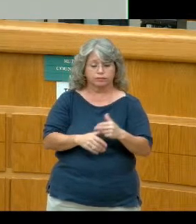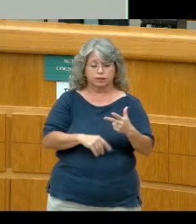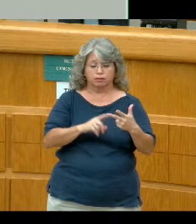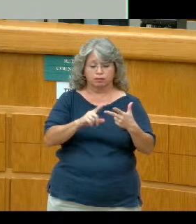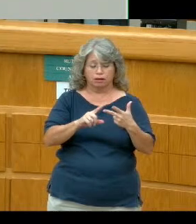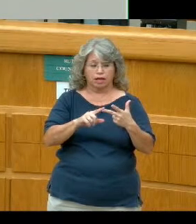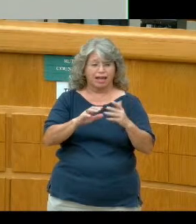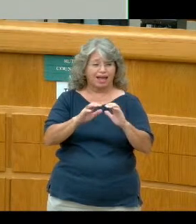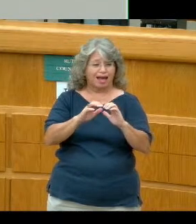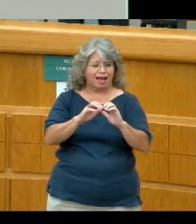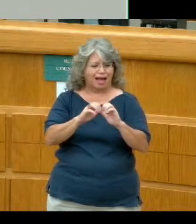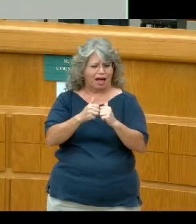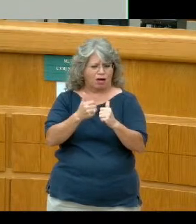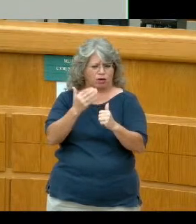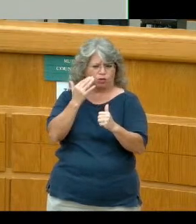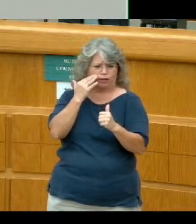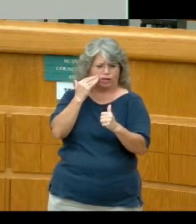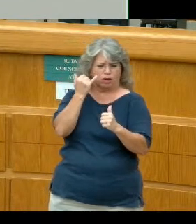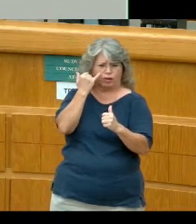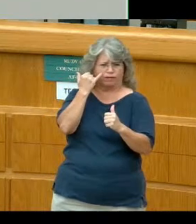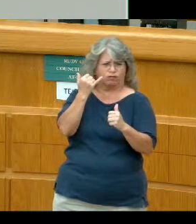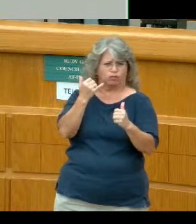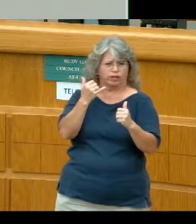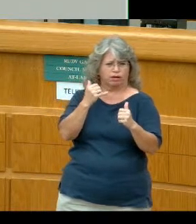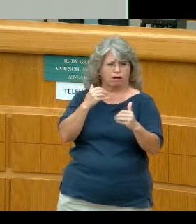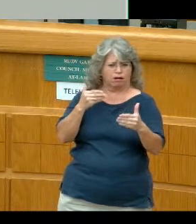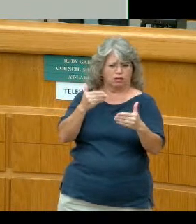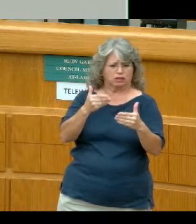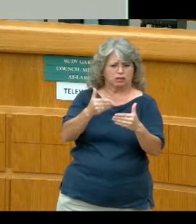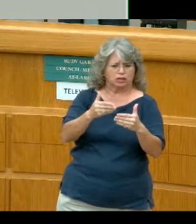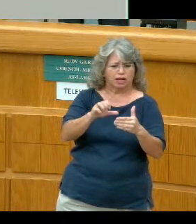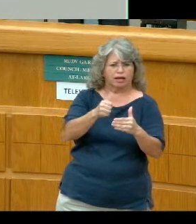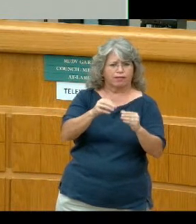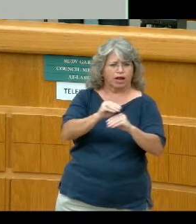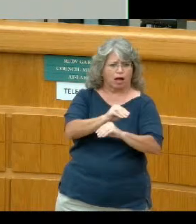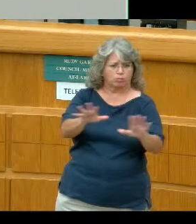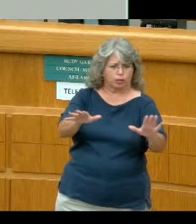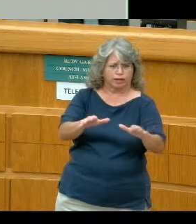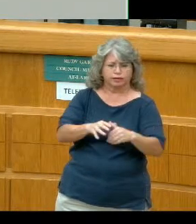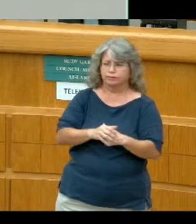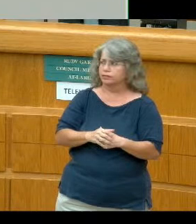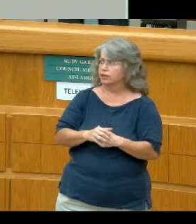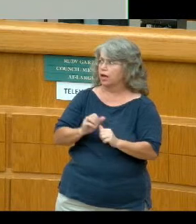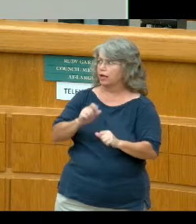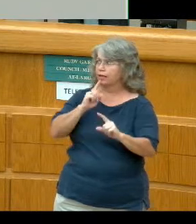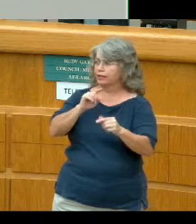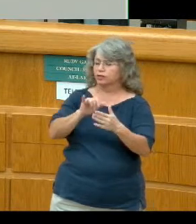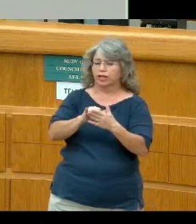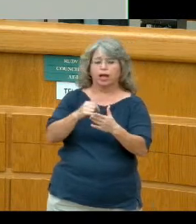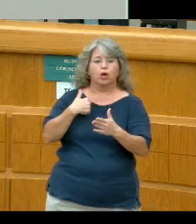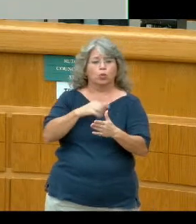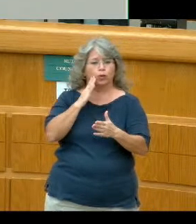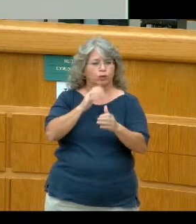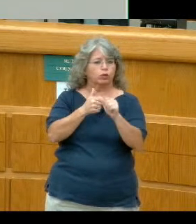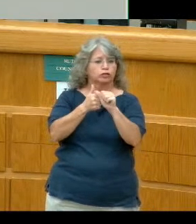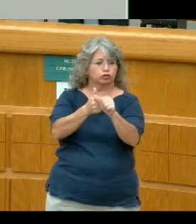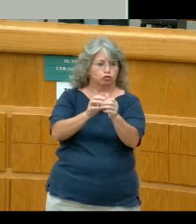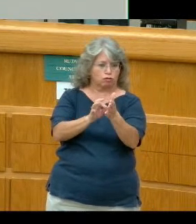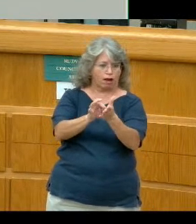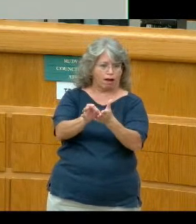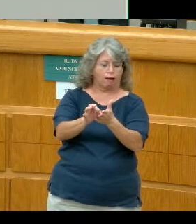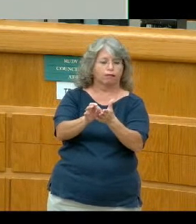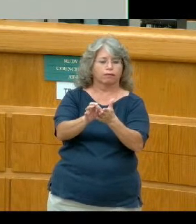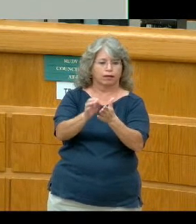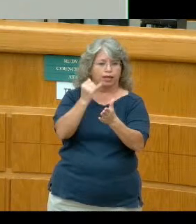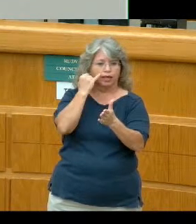how will we know if we're headed for another outbreak? Let me answer this one right now. We'll track with an exponential model the